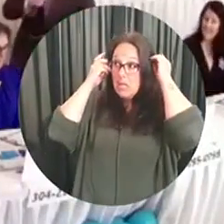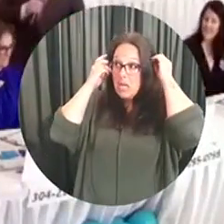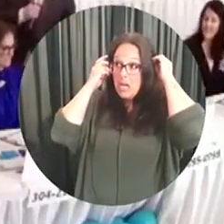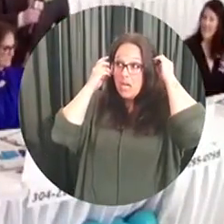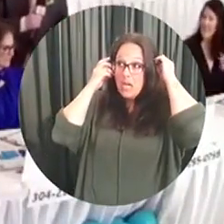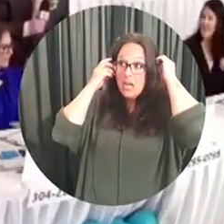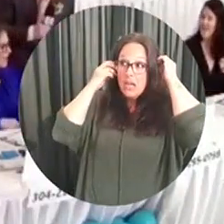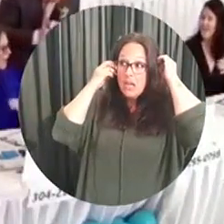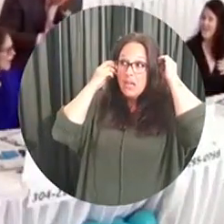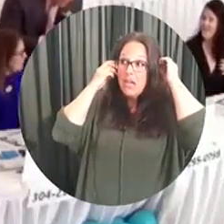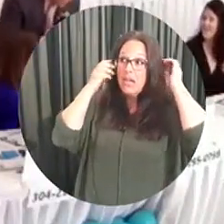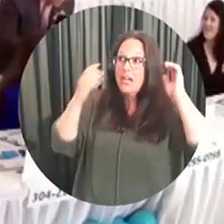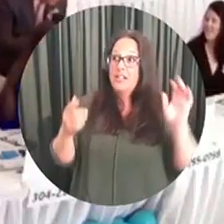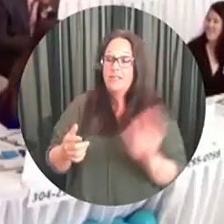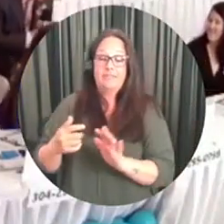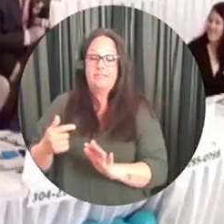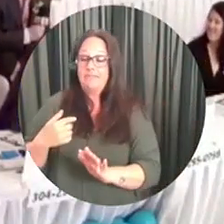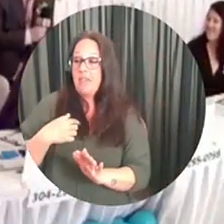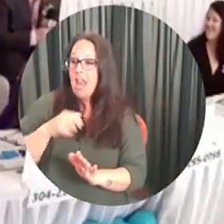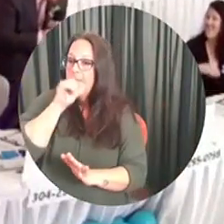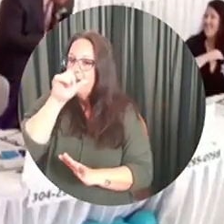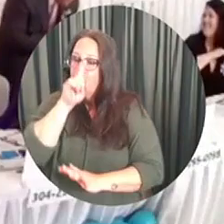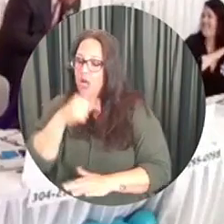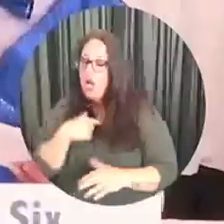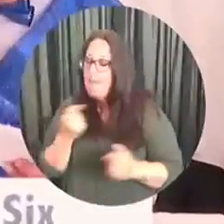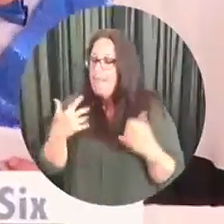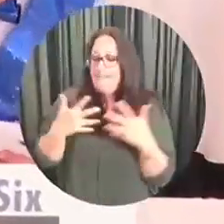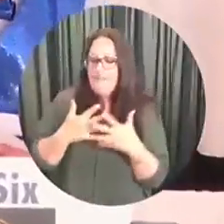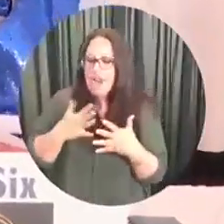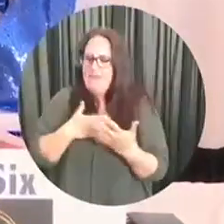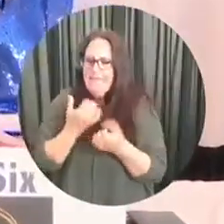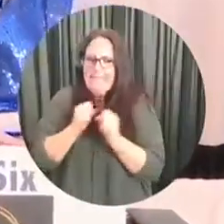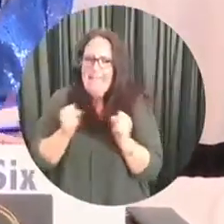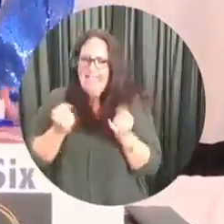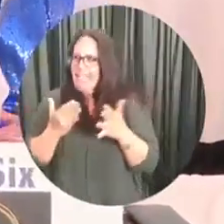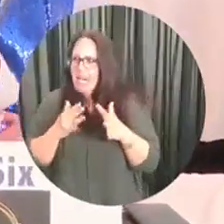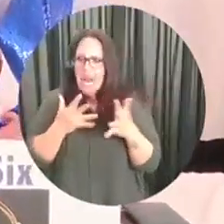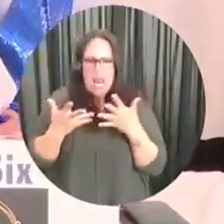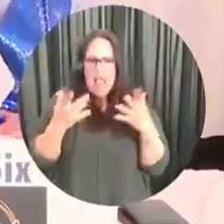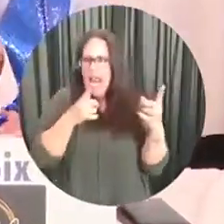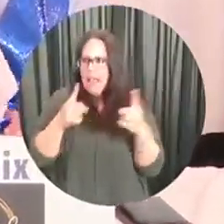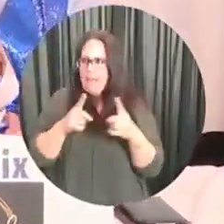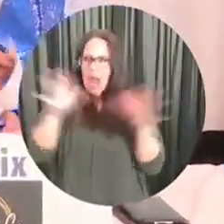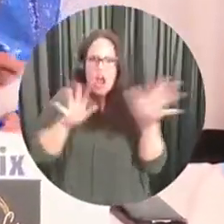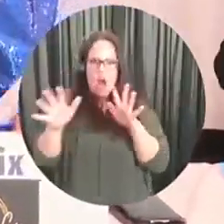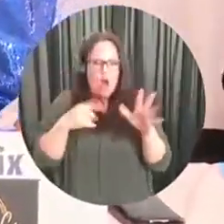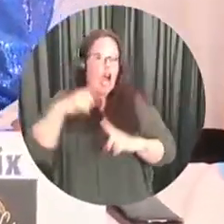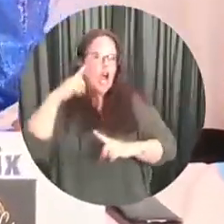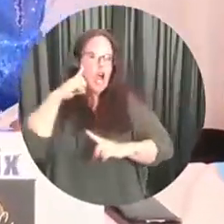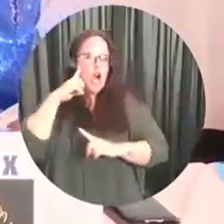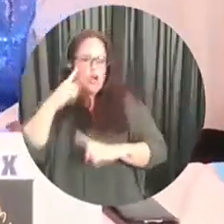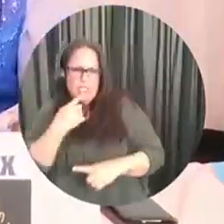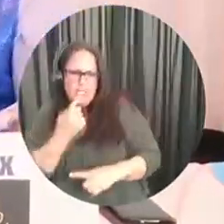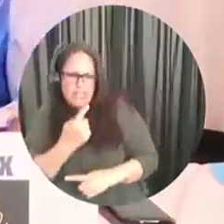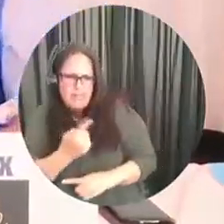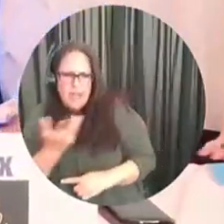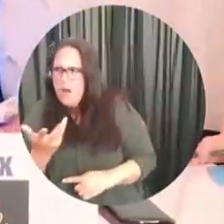There's been a battle. I'm a little afraid for my safety. I'm concerned for my safety. I know. I heard you say something. Now, wait a